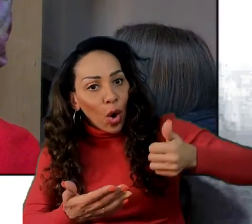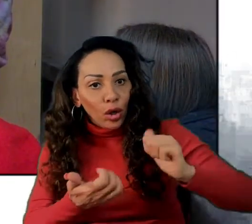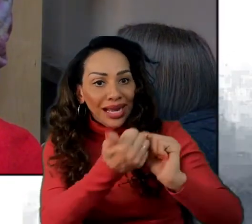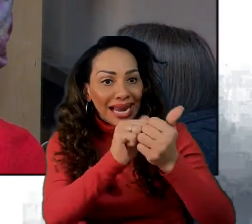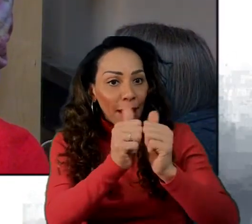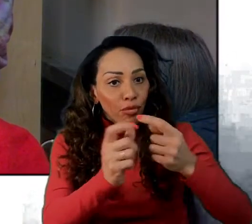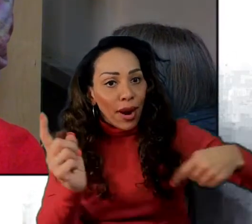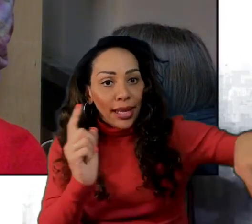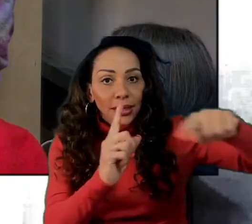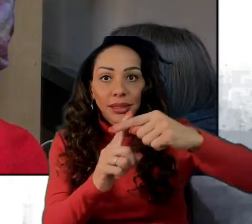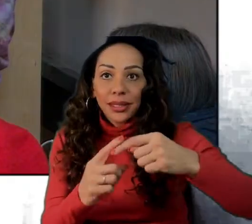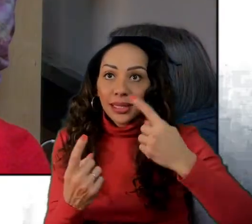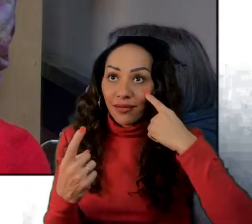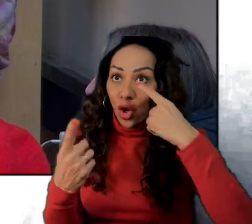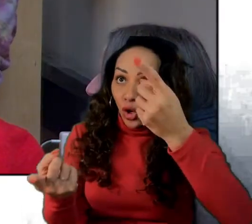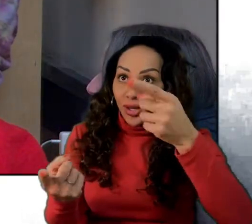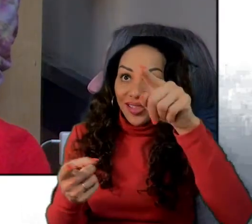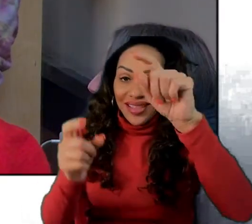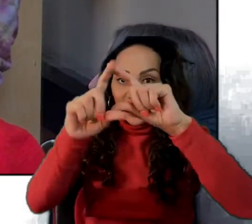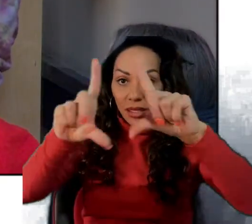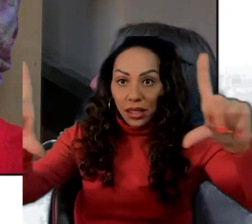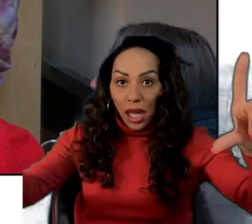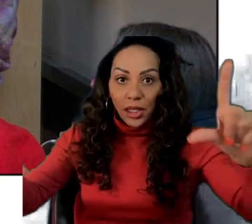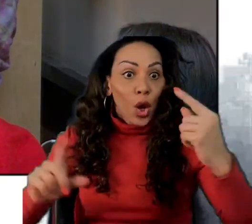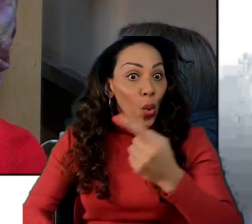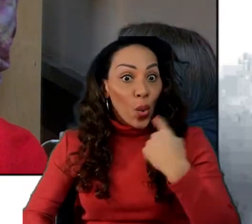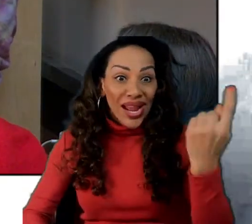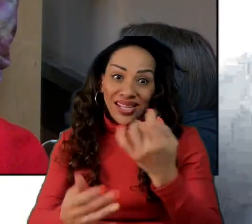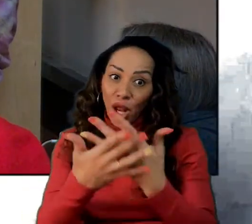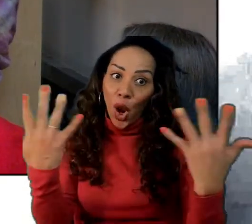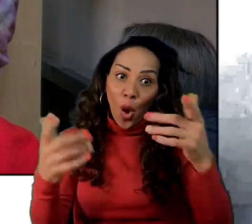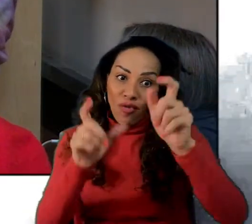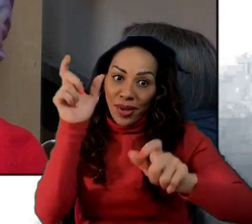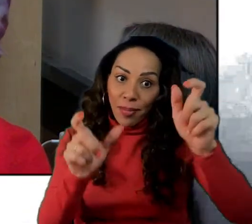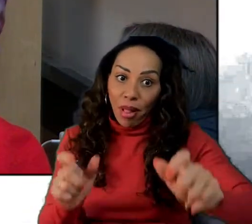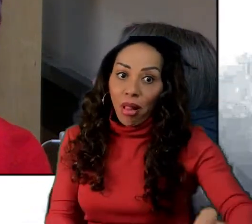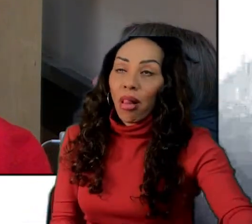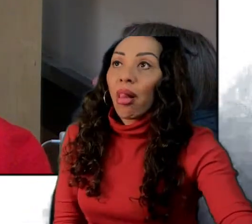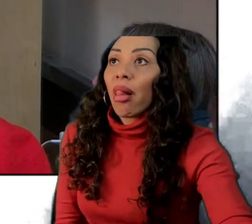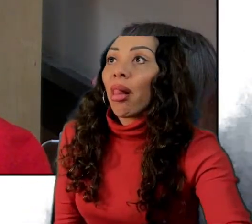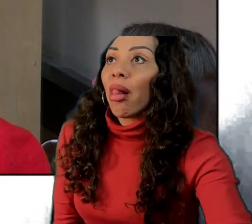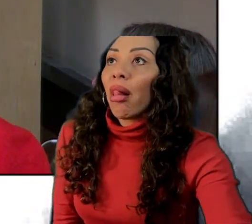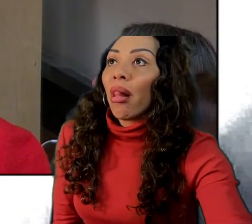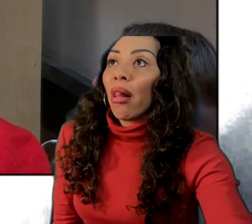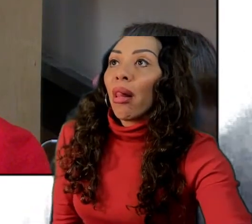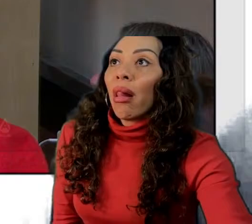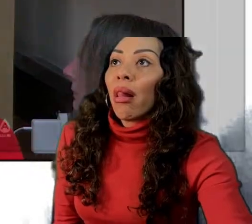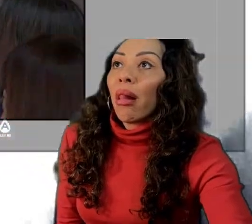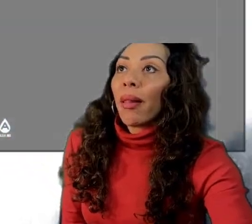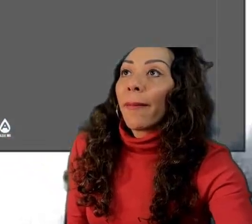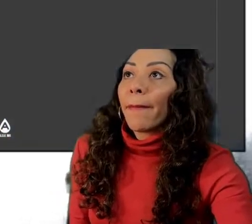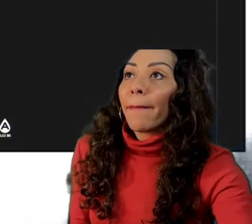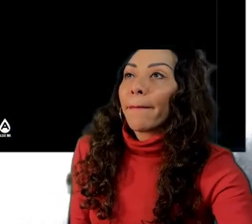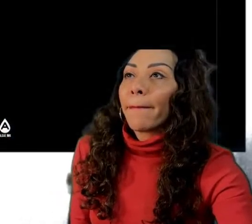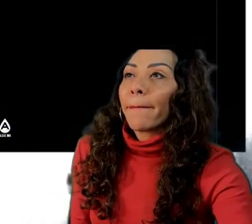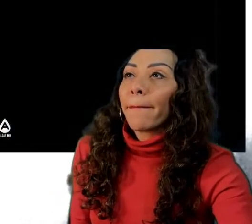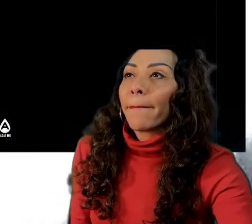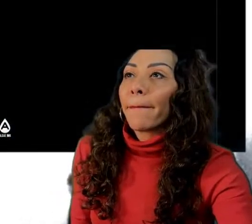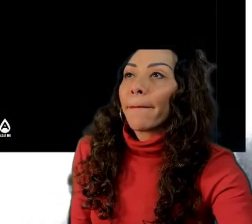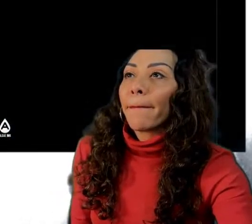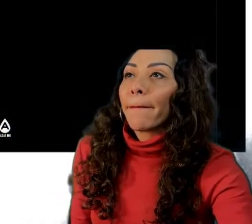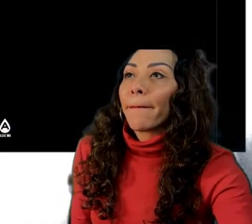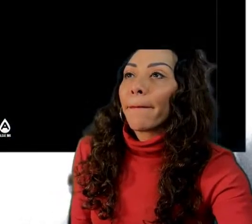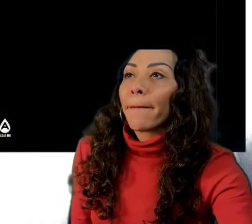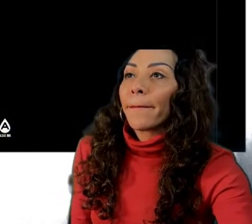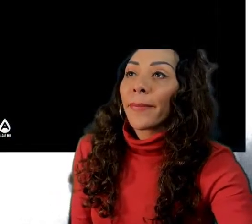going to go to this slide because the we is a lot, and this is just. There were so many informal conversations that we had with people that helped us out that's not even on